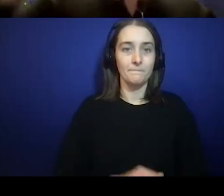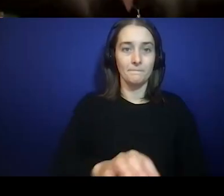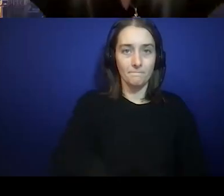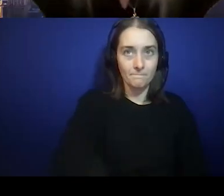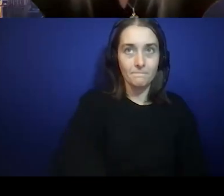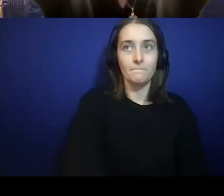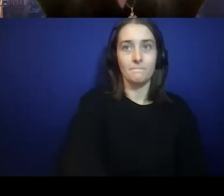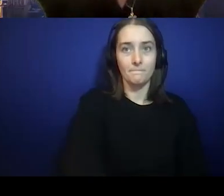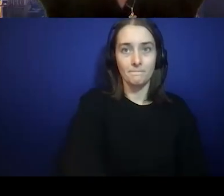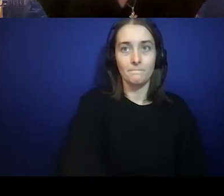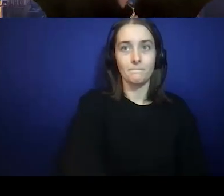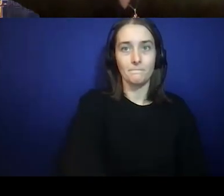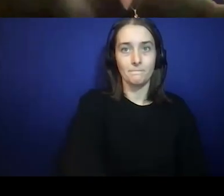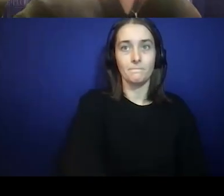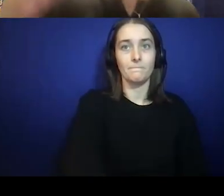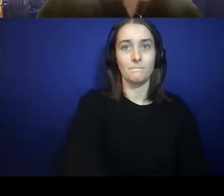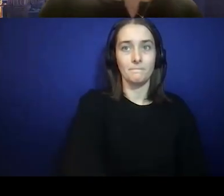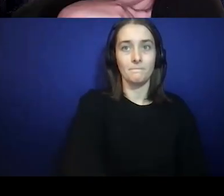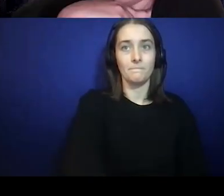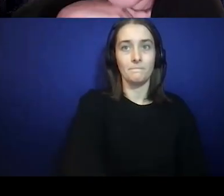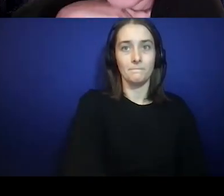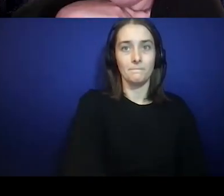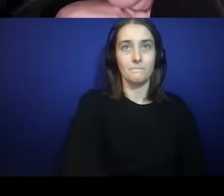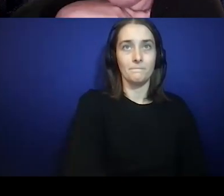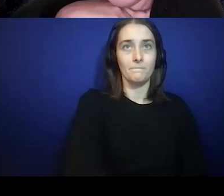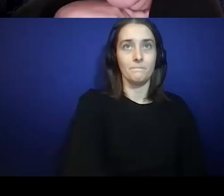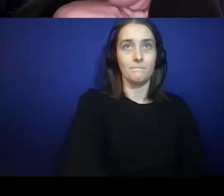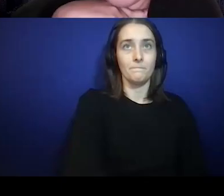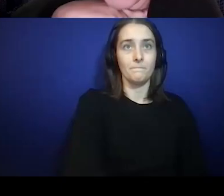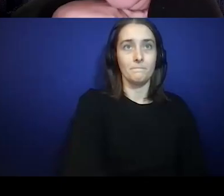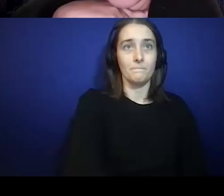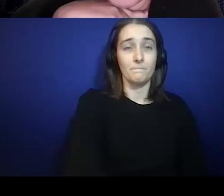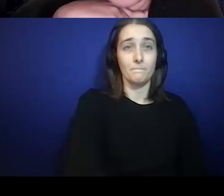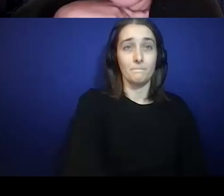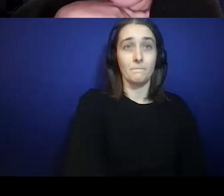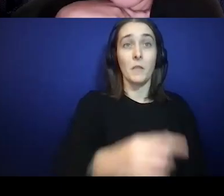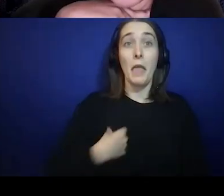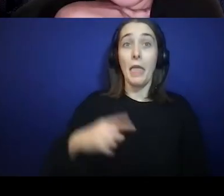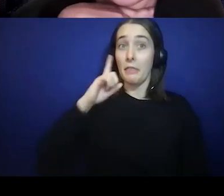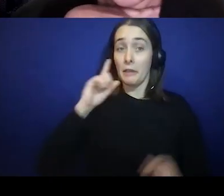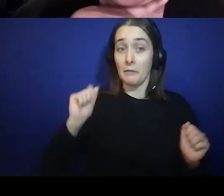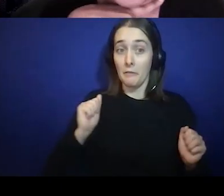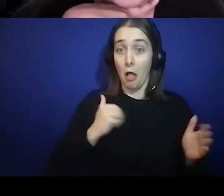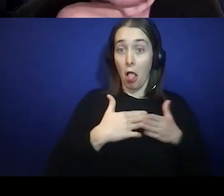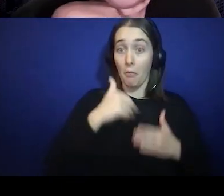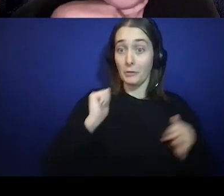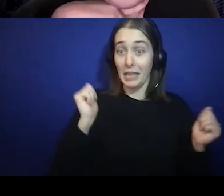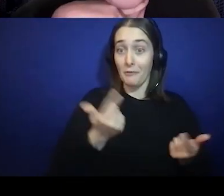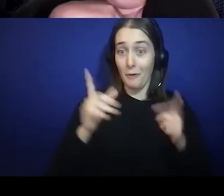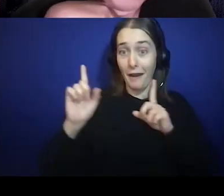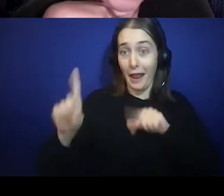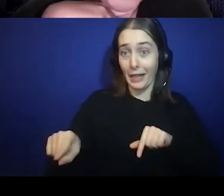All right. Hmm. So I think we've got almost everyone. So, Molly,